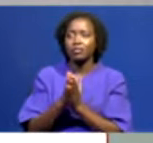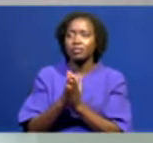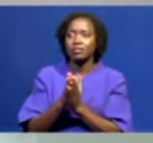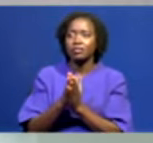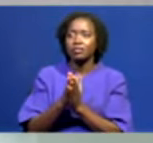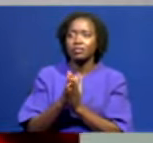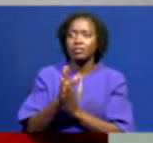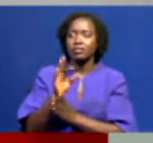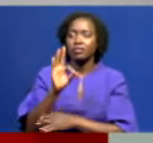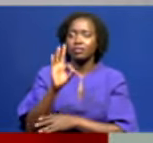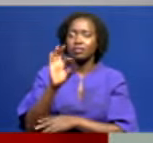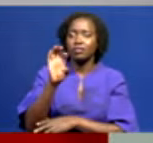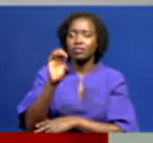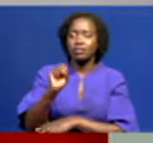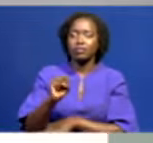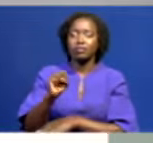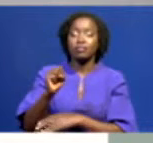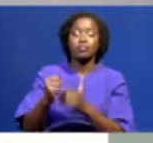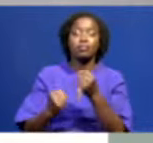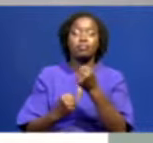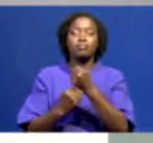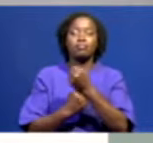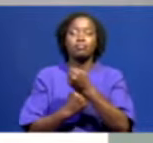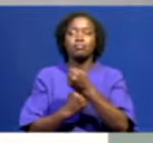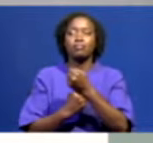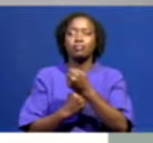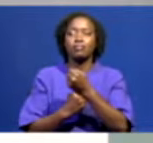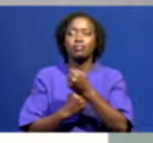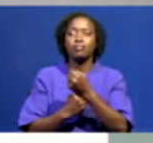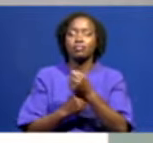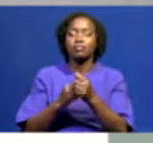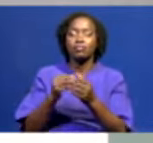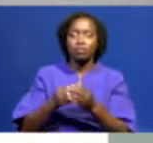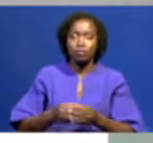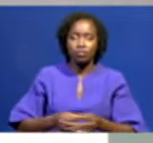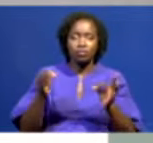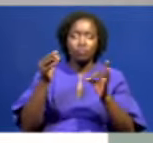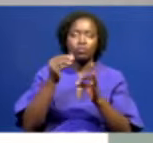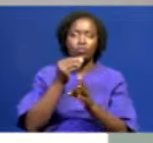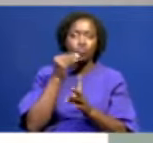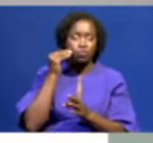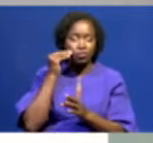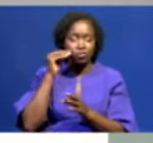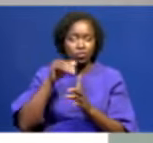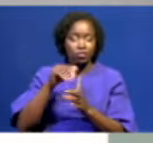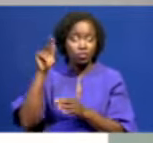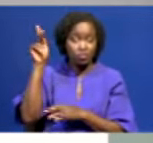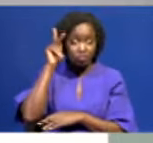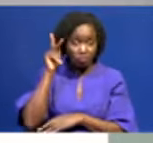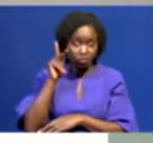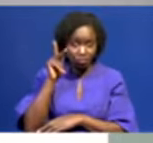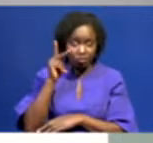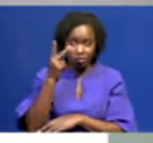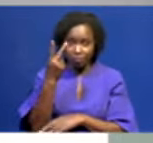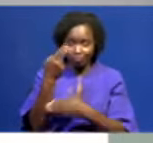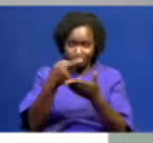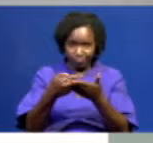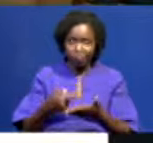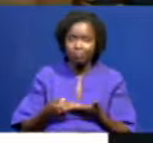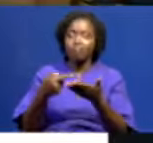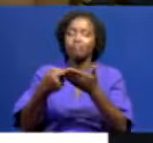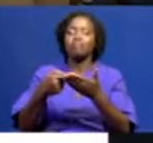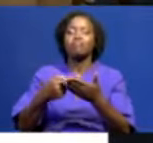stiff tank FES Foundation Martin Schultz at his official residence in Karen the two discussed